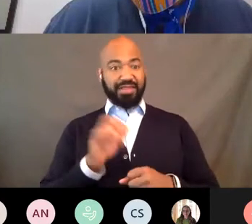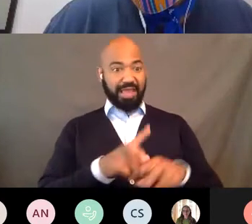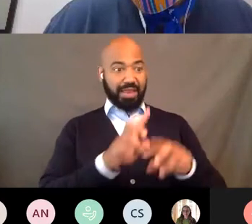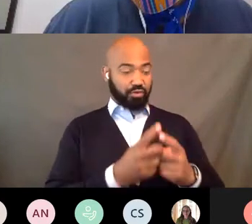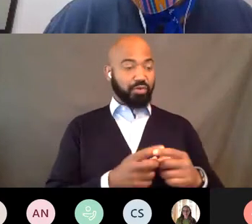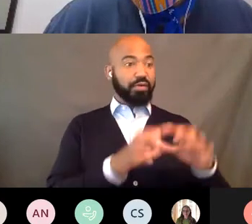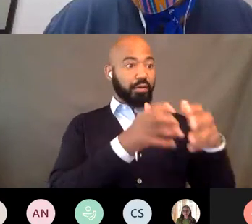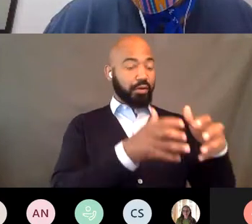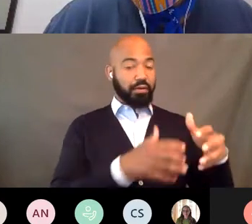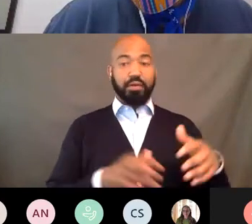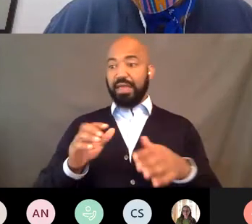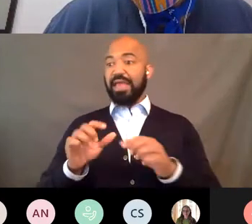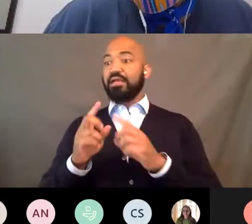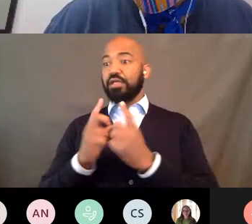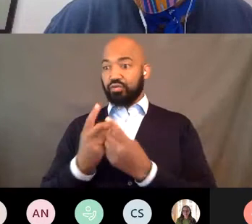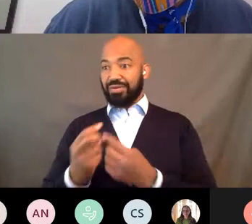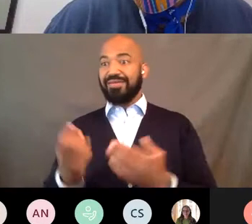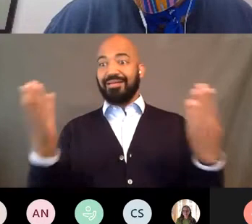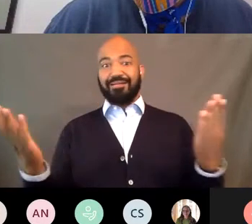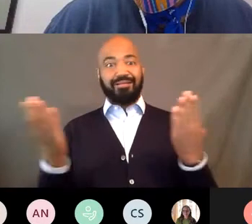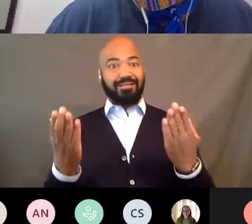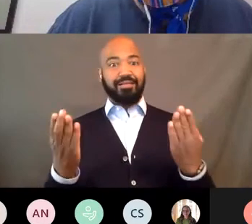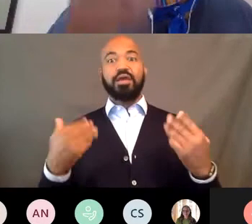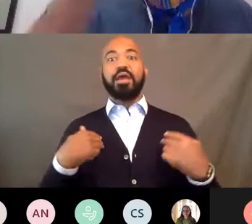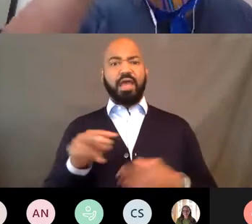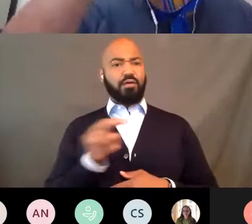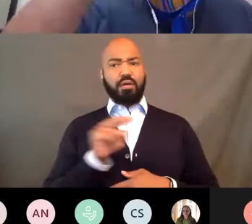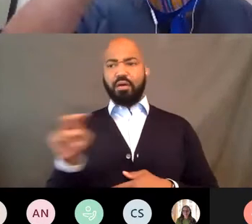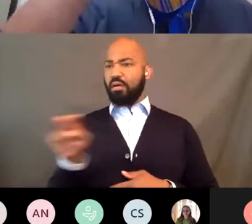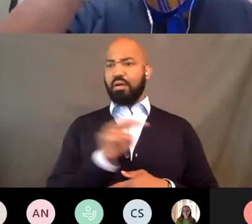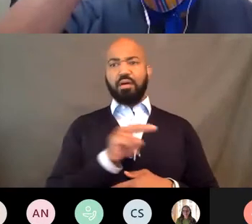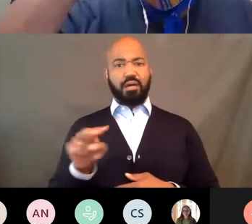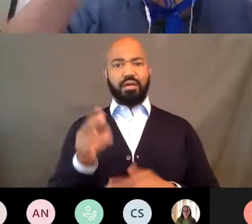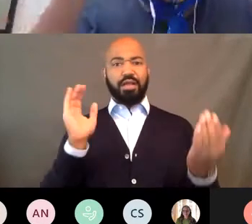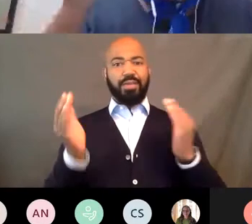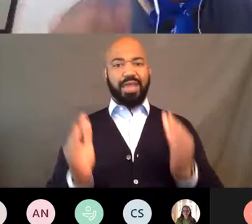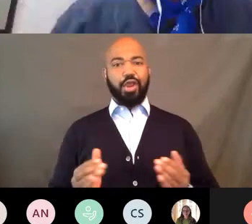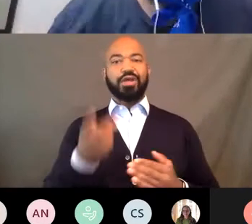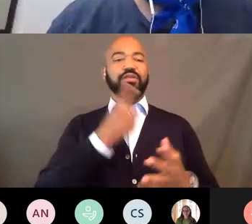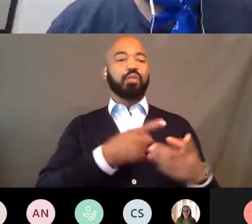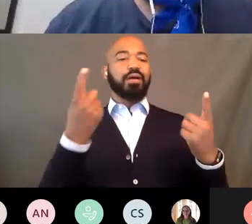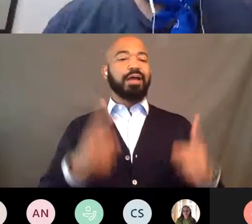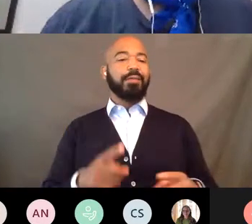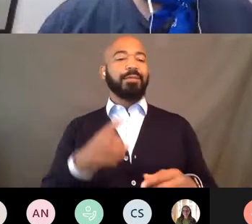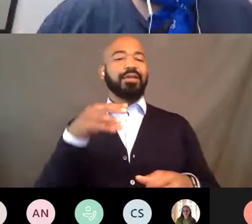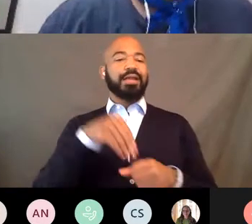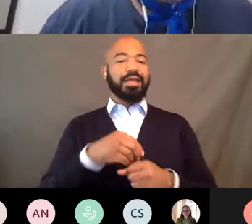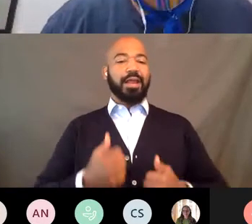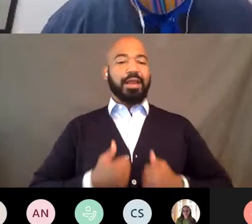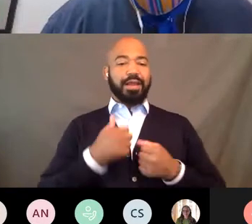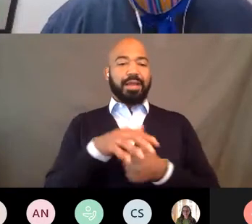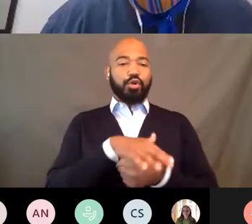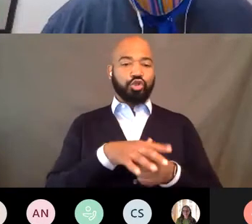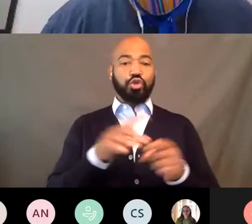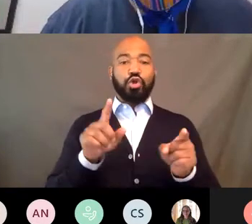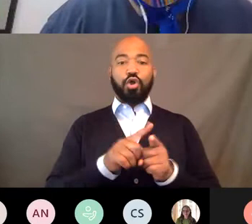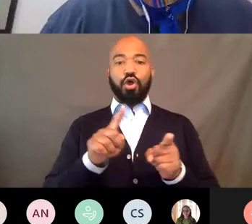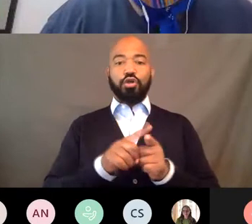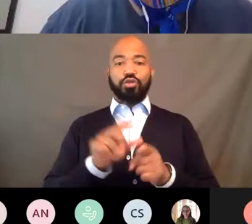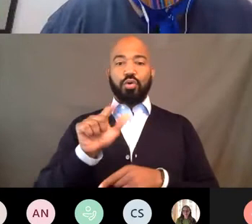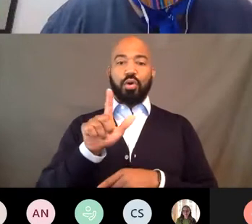strengthen the like proposal to do something in in neighborhoods in that Alder district. Is that what you